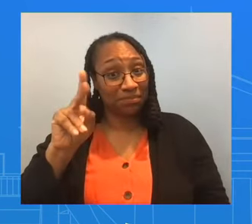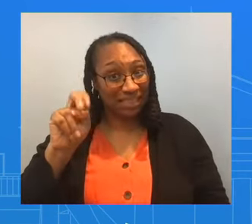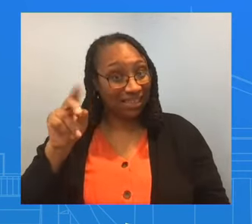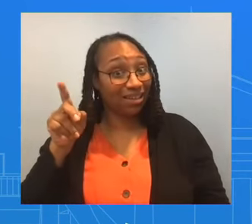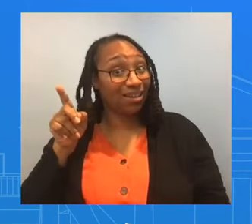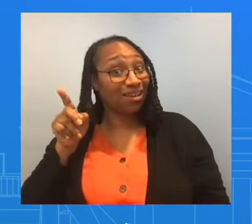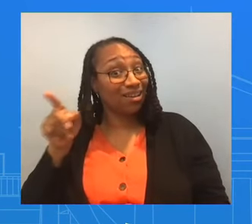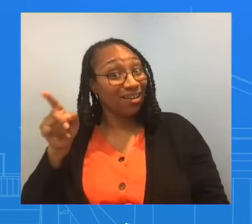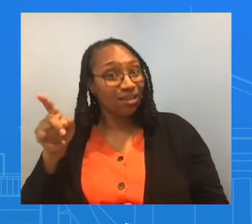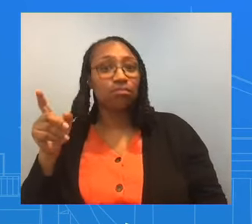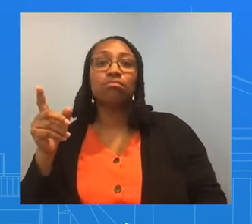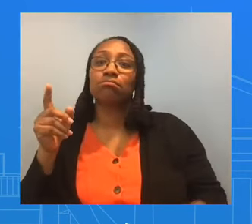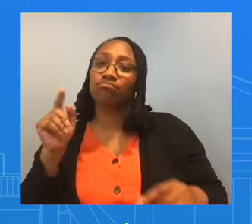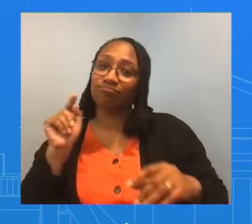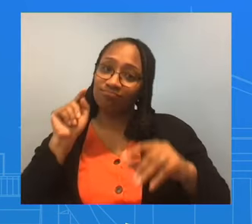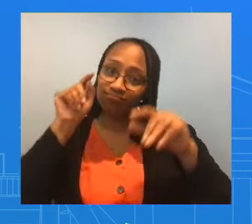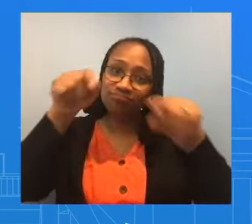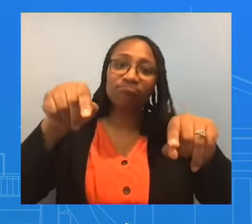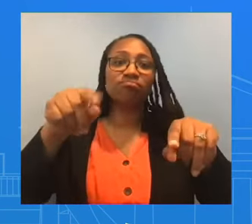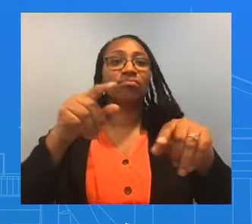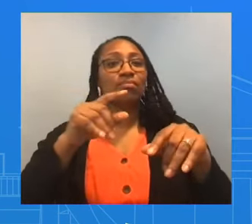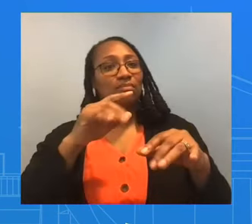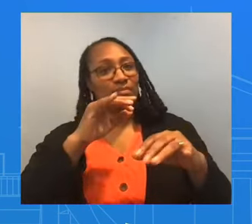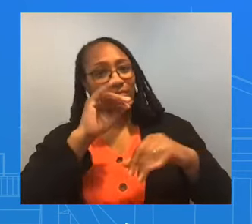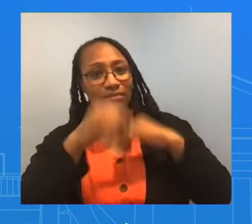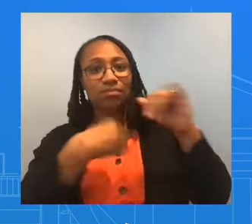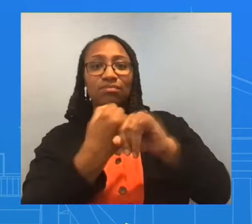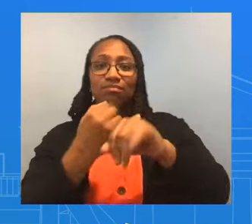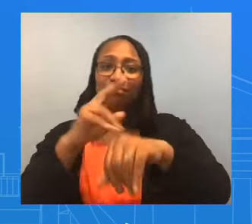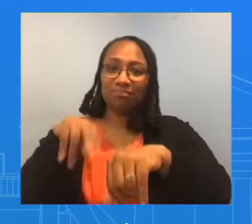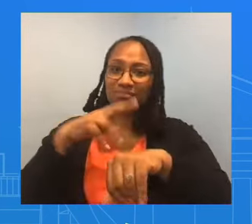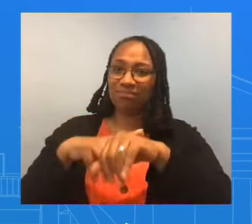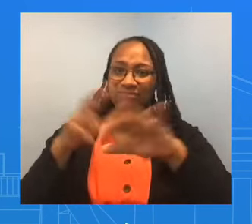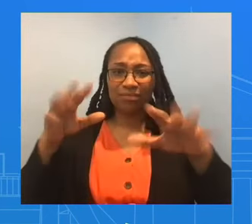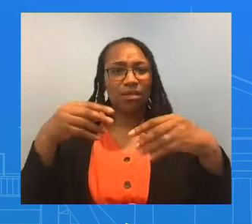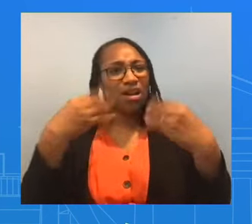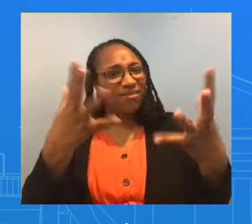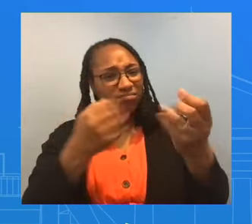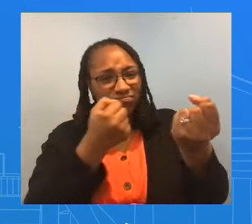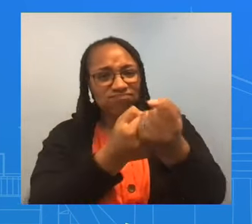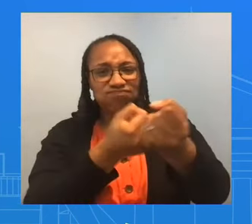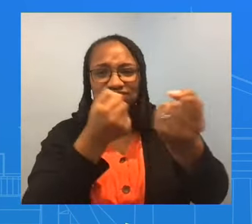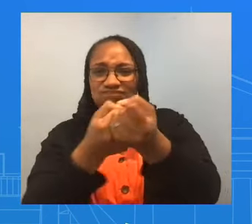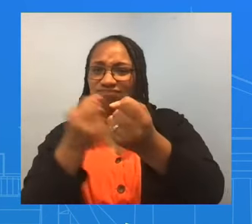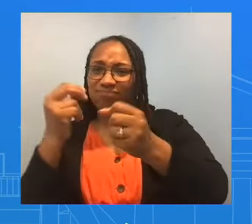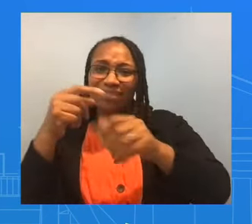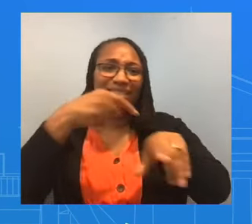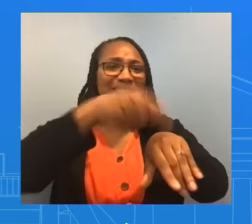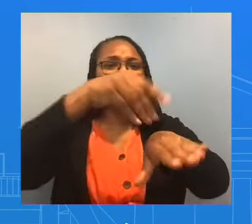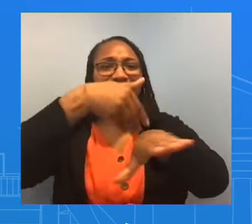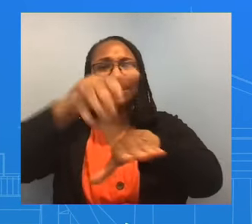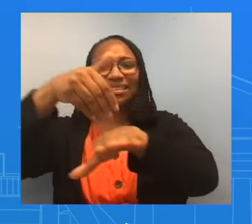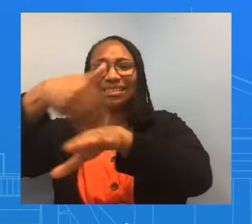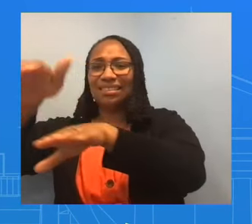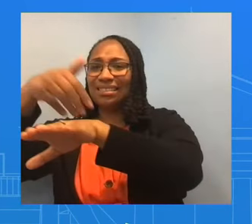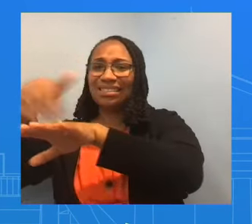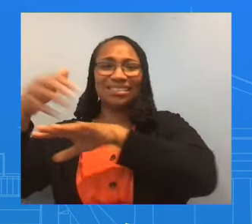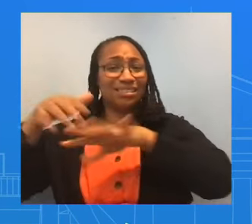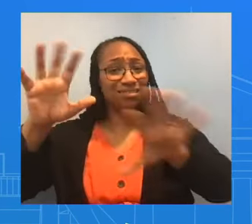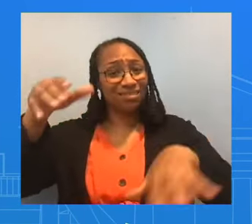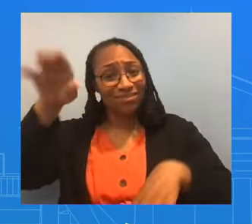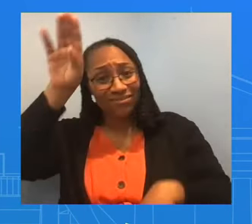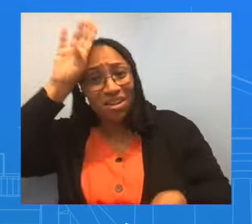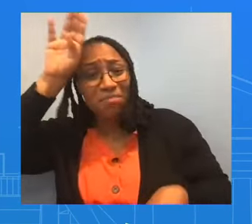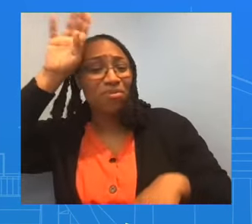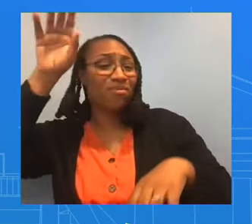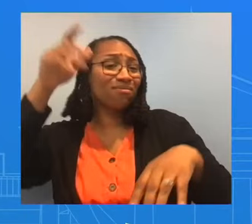any requests from Canada for additional firefighters and the fire suppression equipment, such as air tankers. So we are continuing